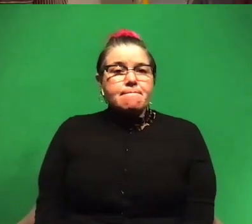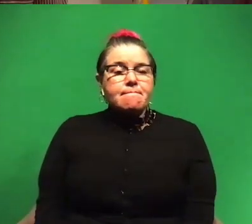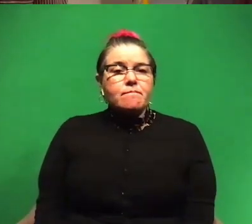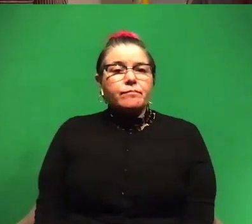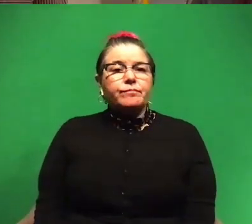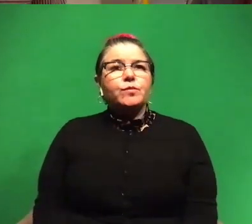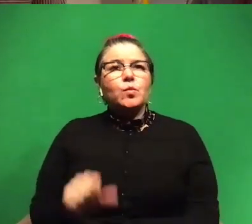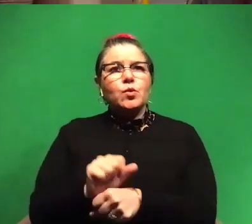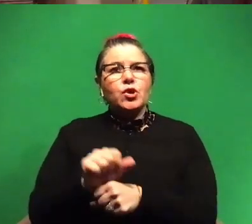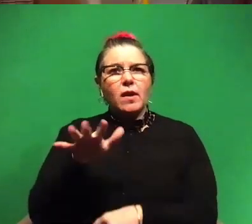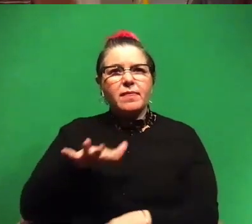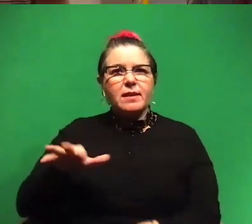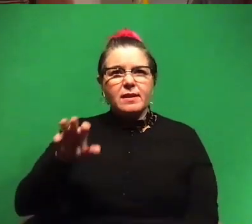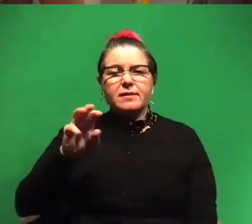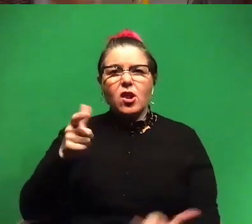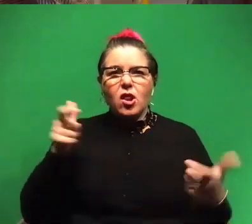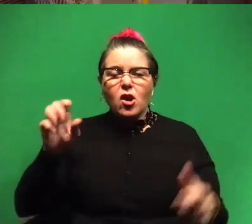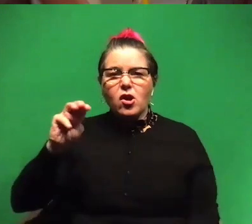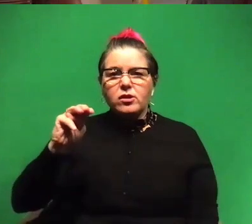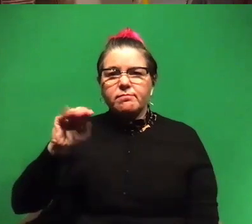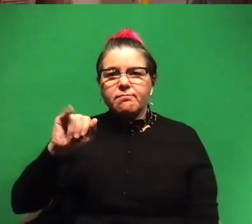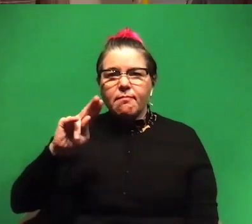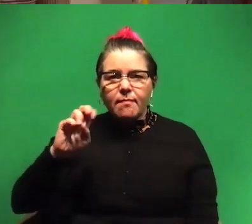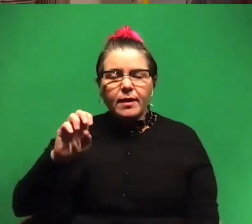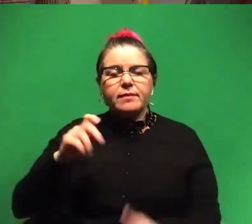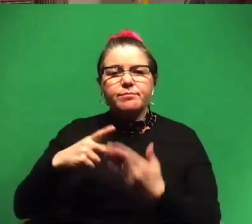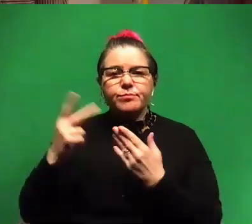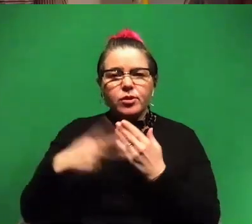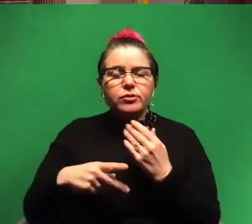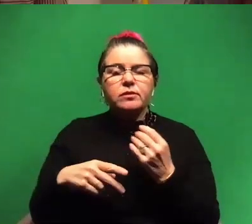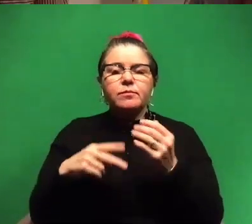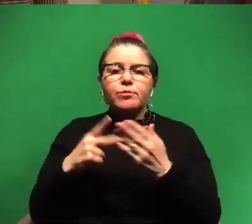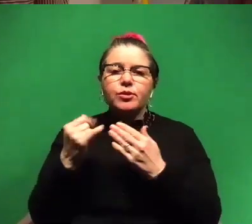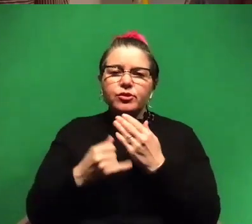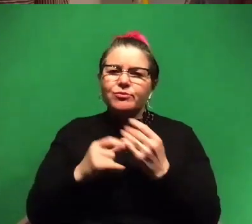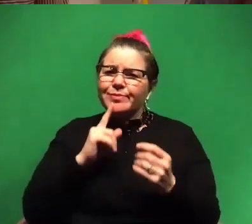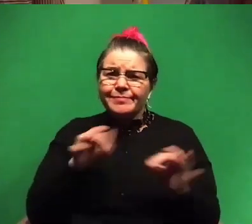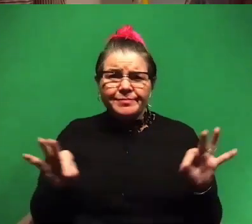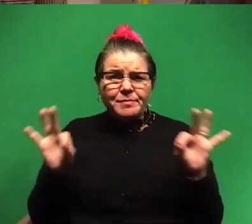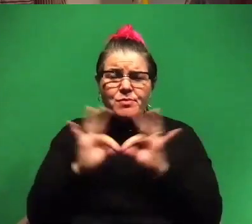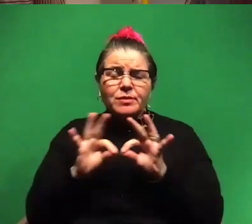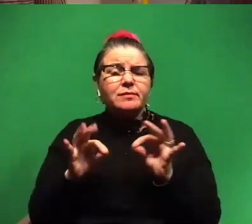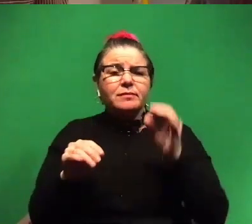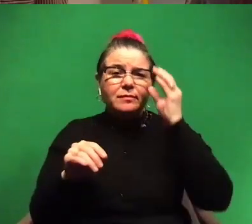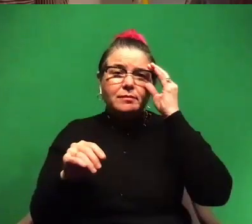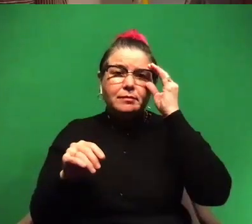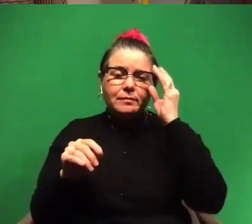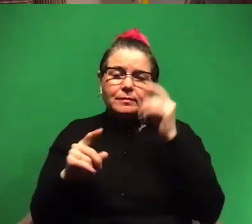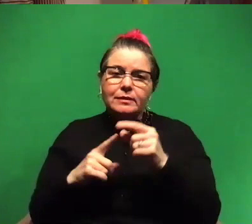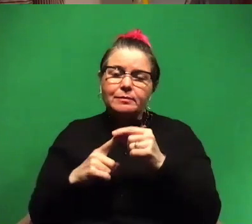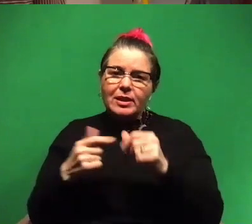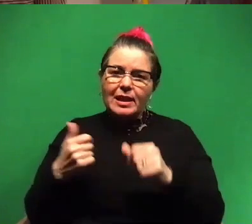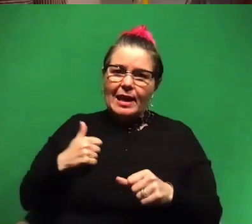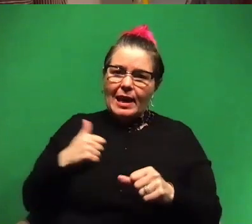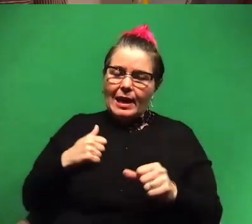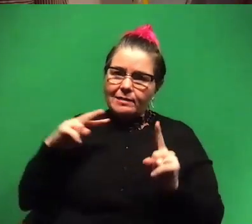working on these kind of mining, these large mining and extractive projects, I think are really important, especially within the Canadian context, to figure